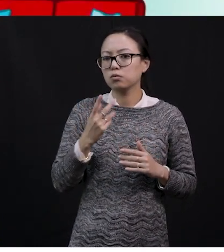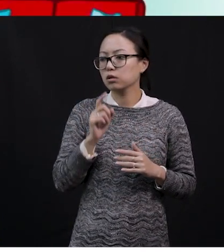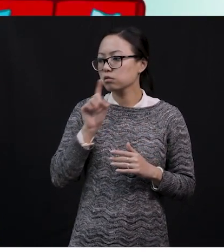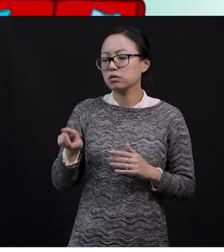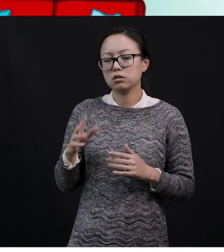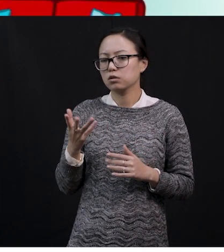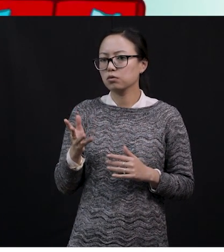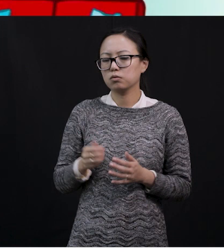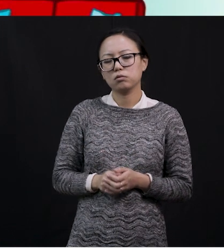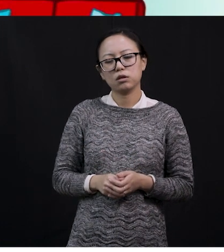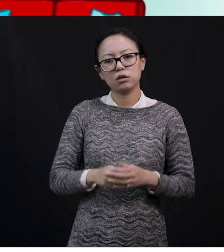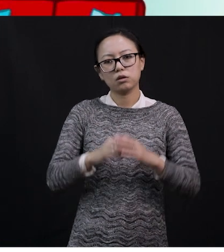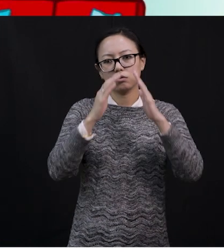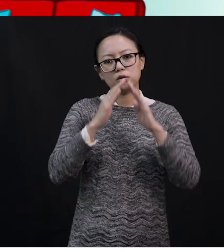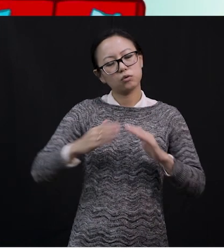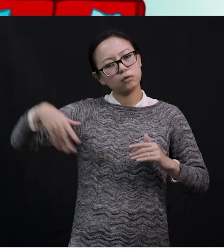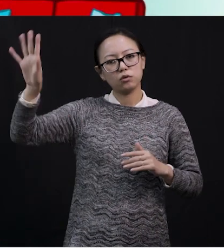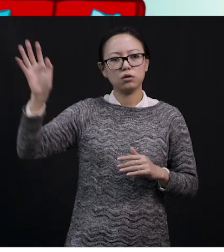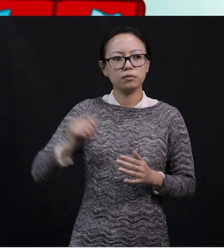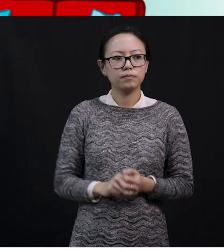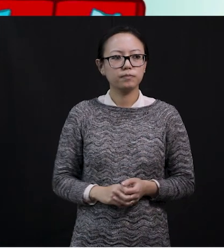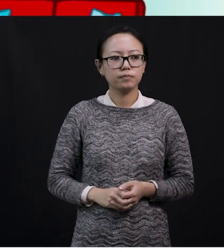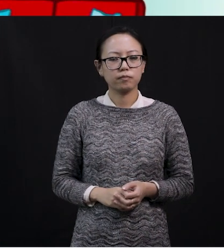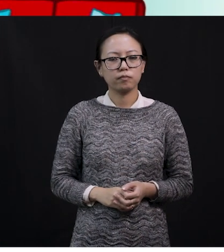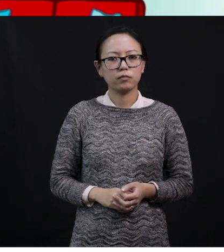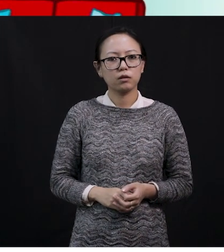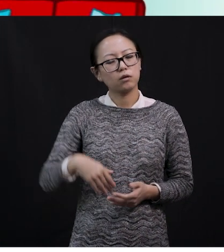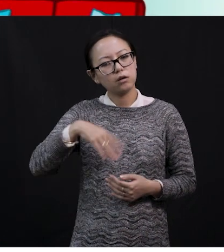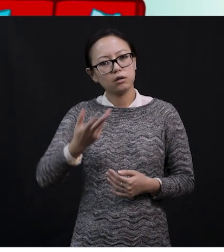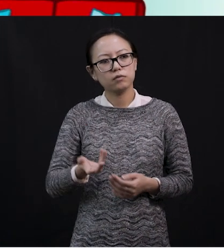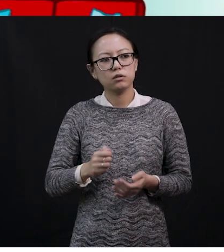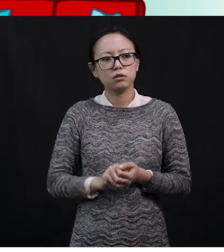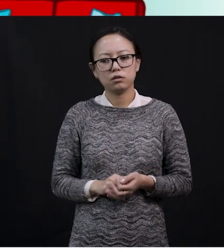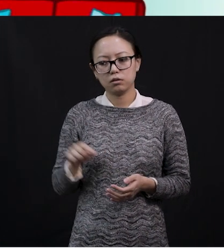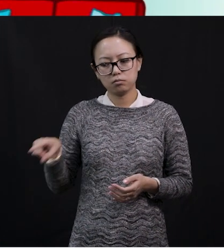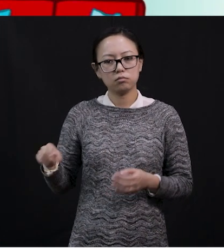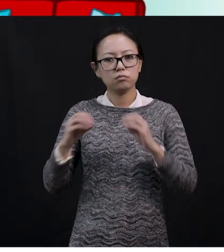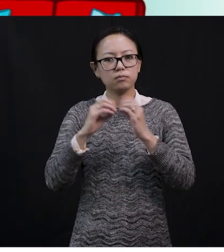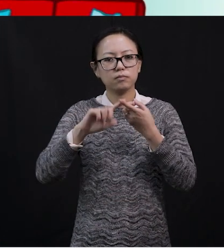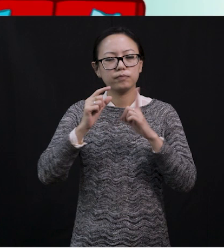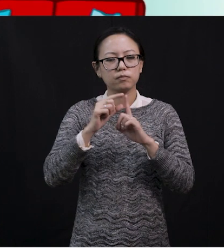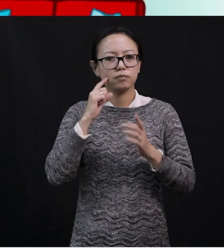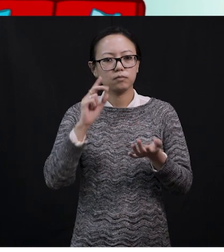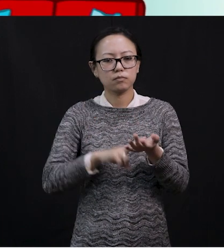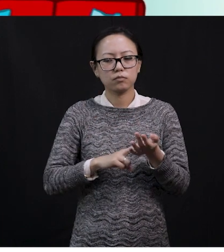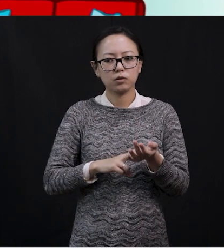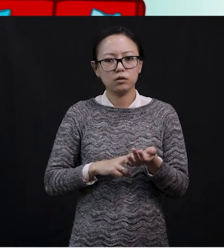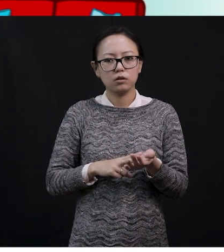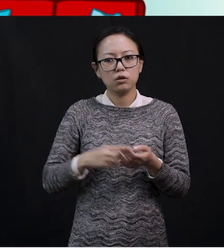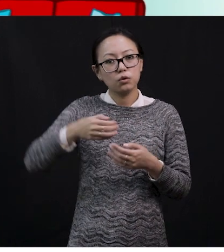Now, Bipin Babu went to see Dr. Paresh Chanda, and he told him